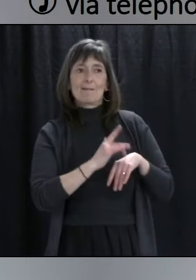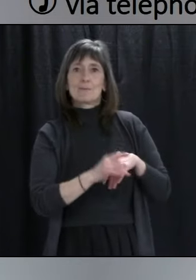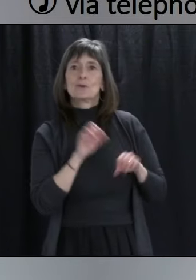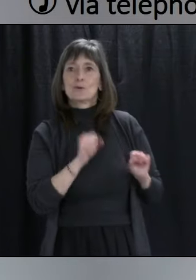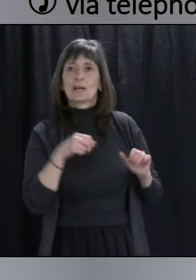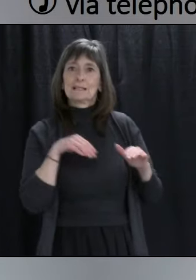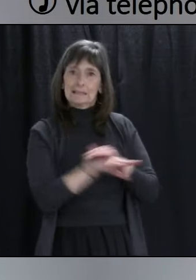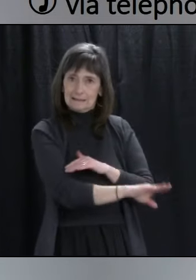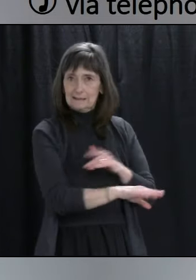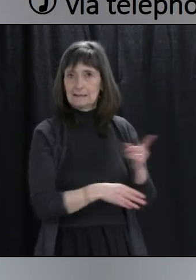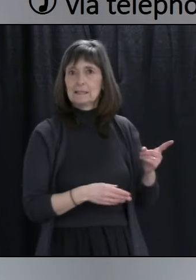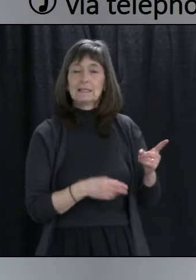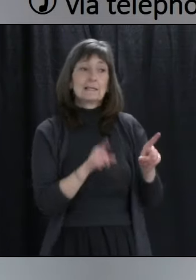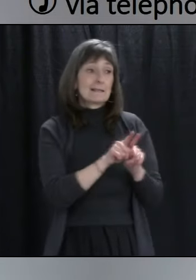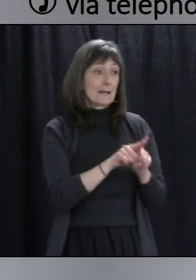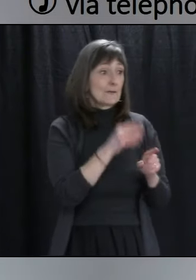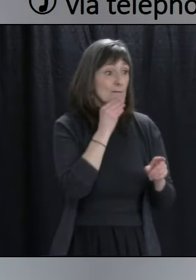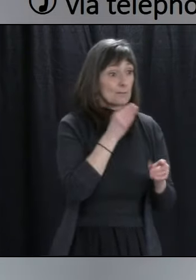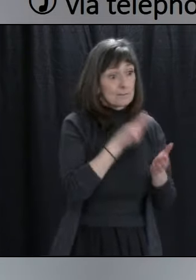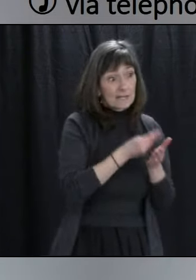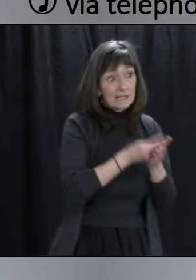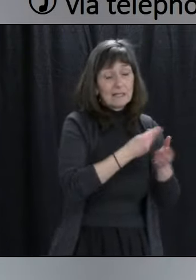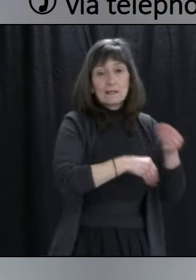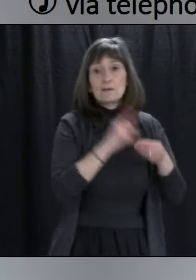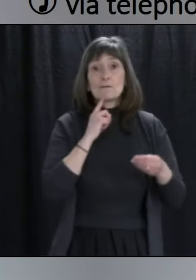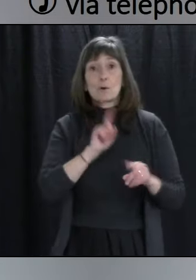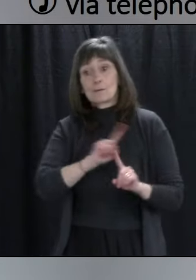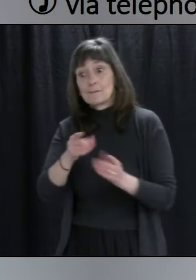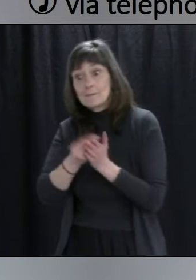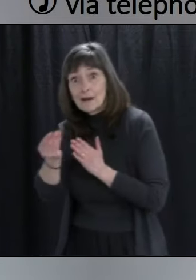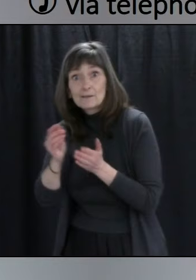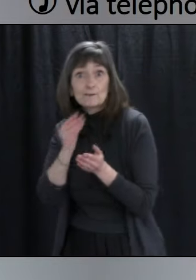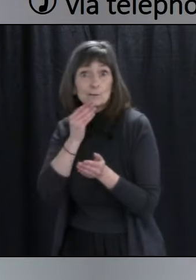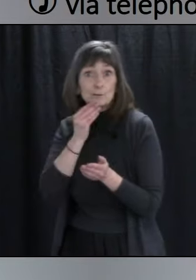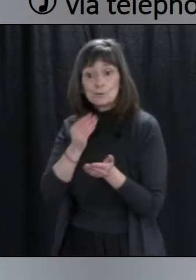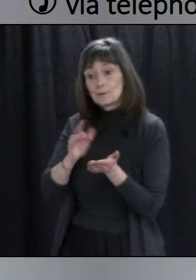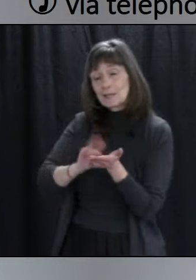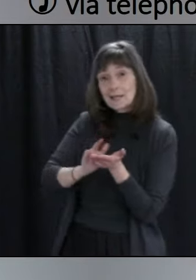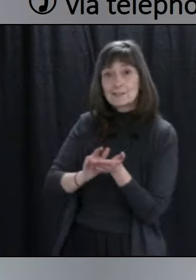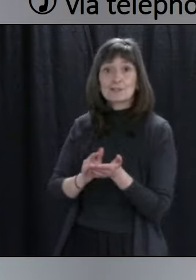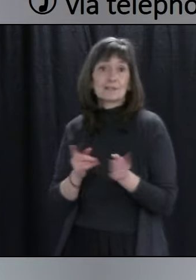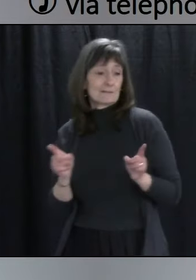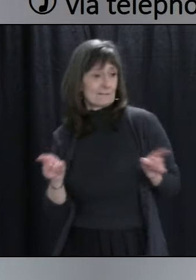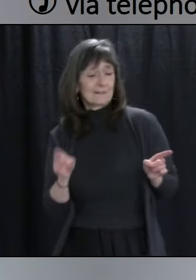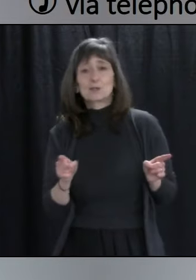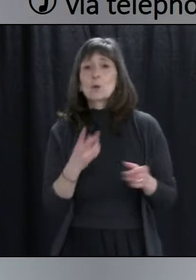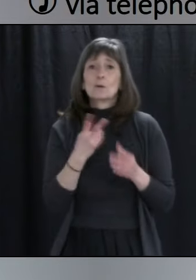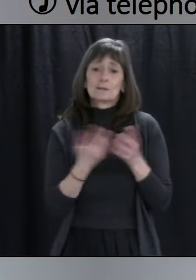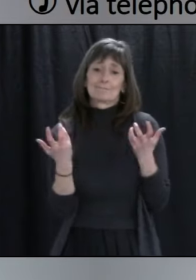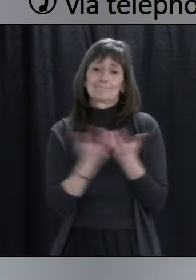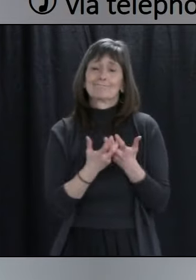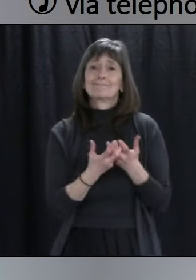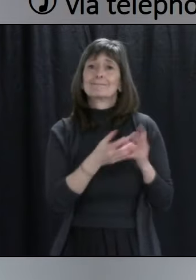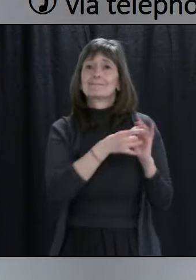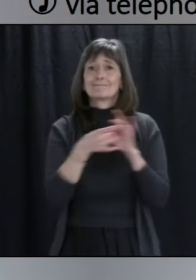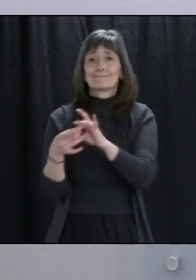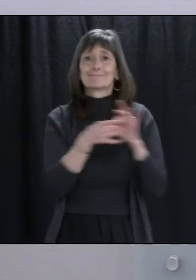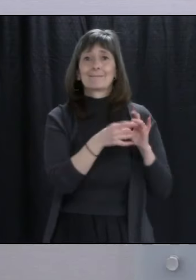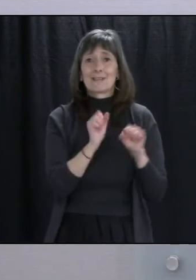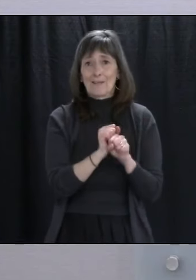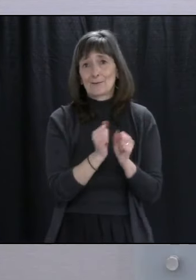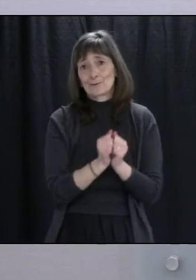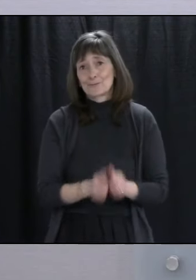to groceries, medications, and these kind of things. Thank you. Thank